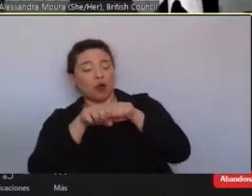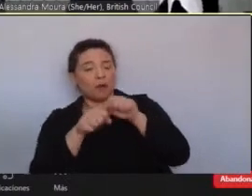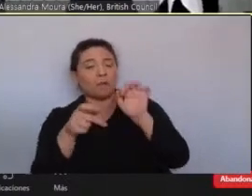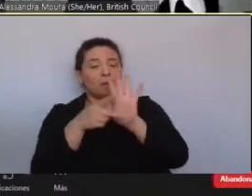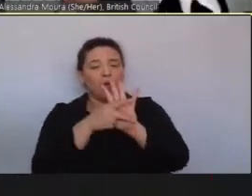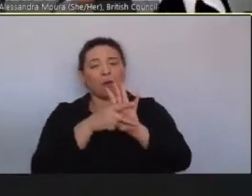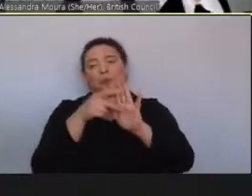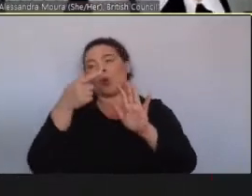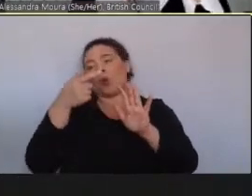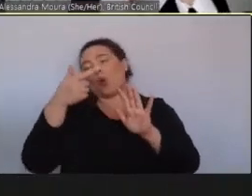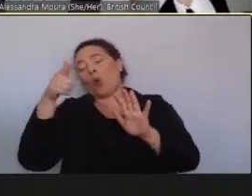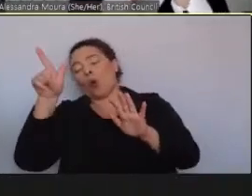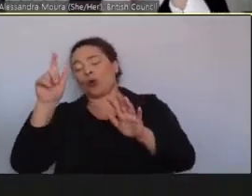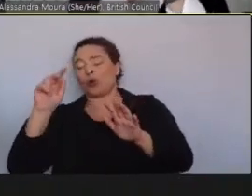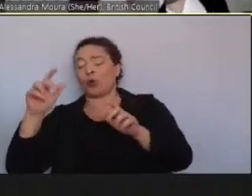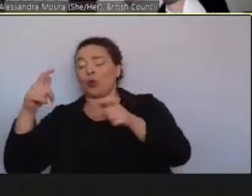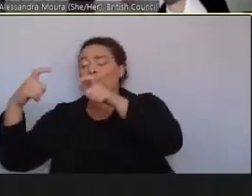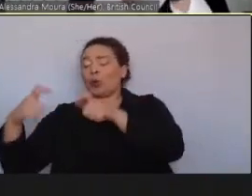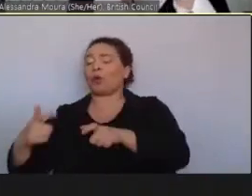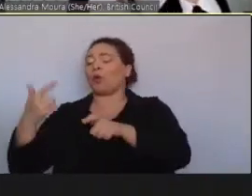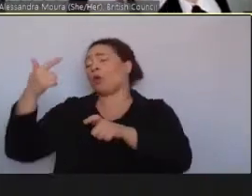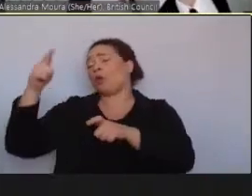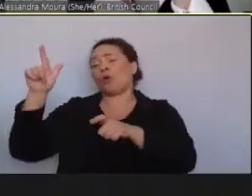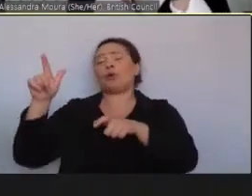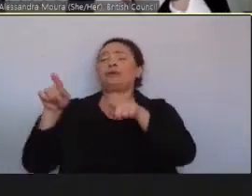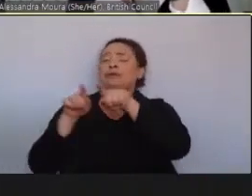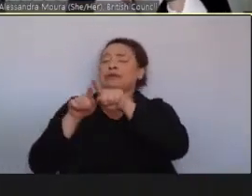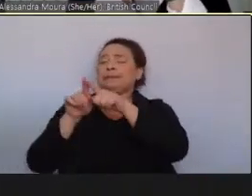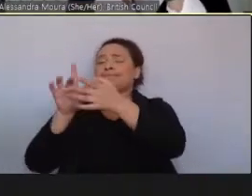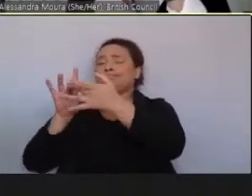Yeah, I agree as well.